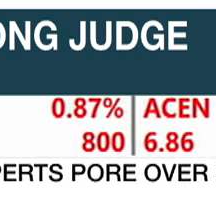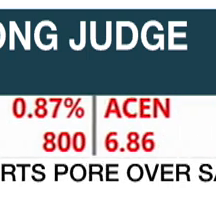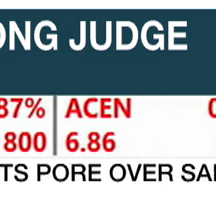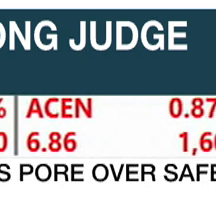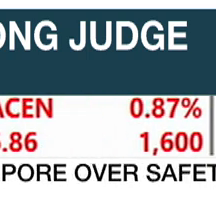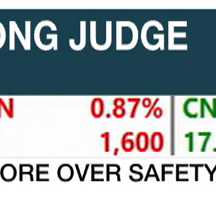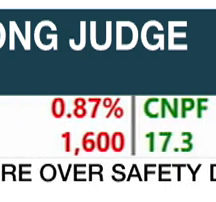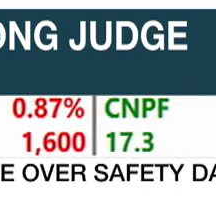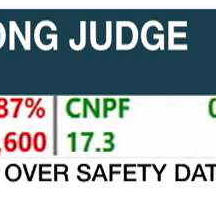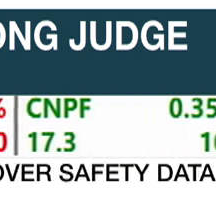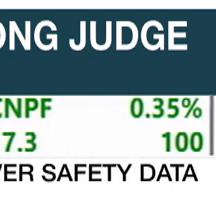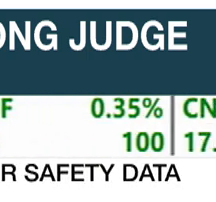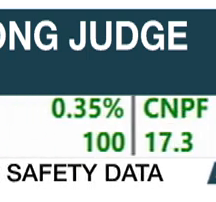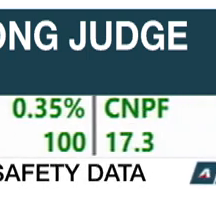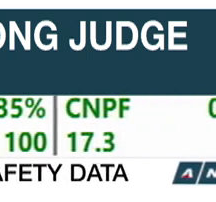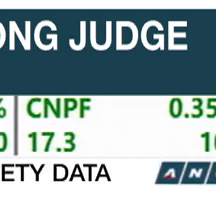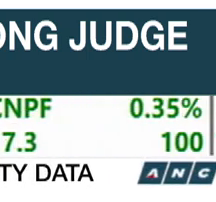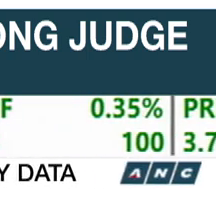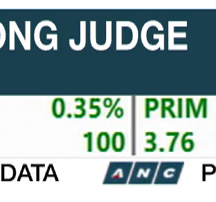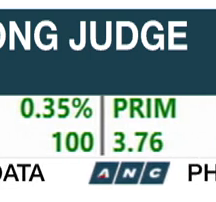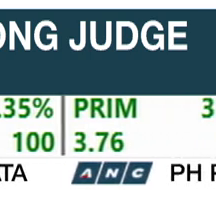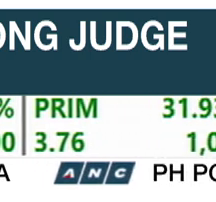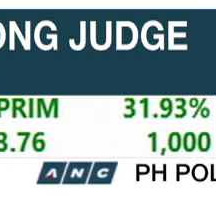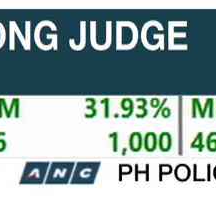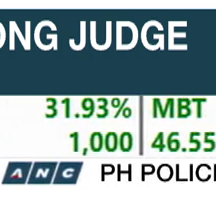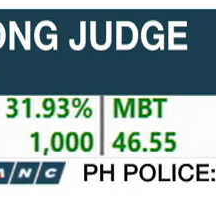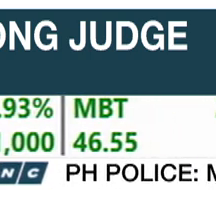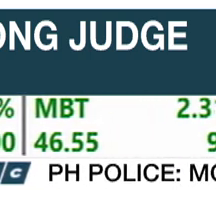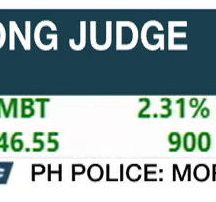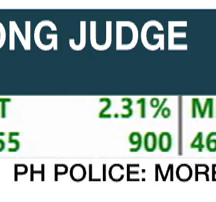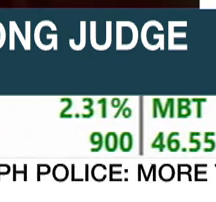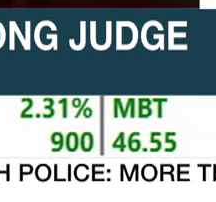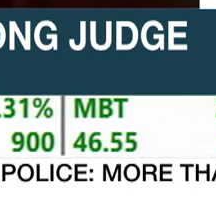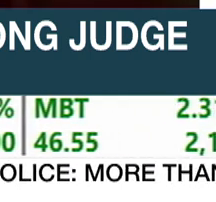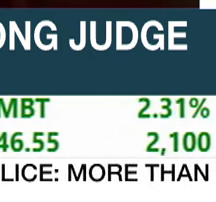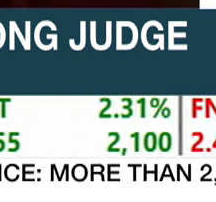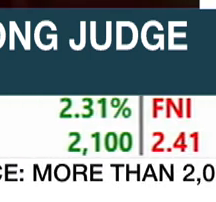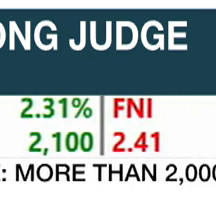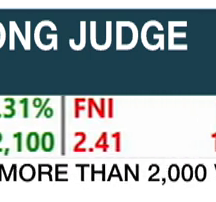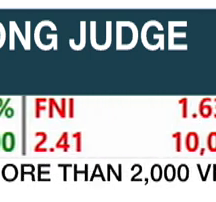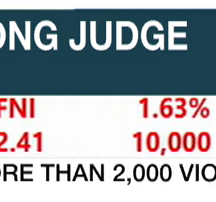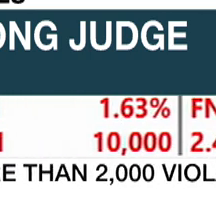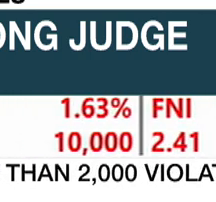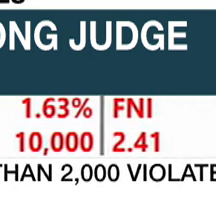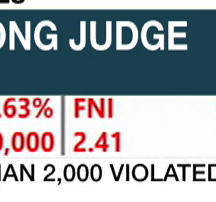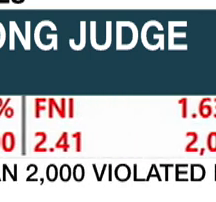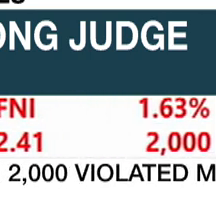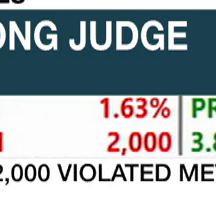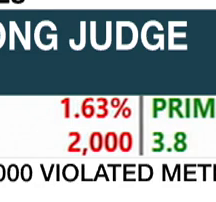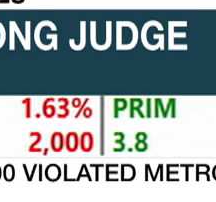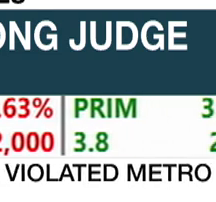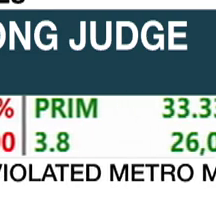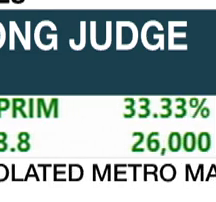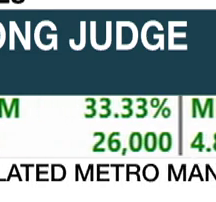terrorism. What would you call it? Well, we don't label it any way, but what is clear is that our